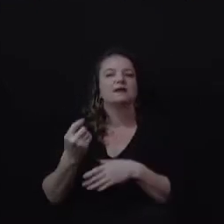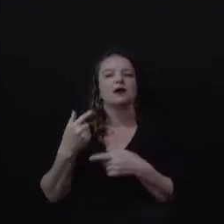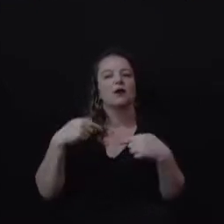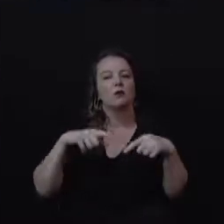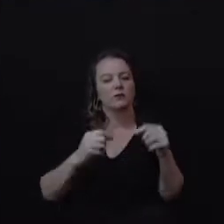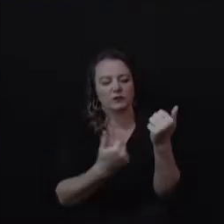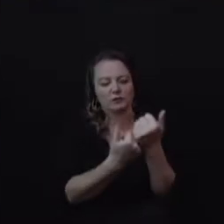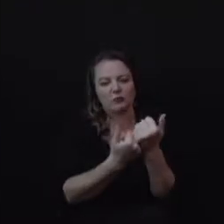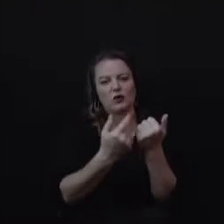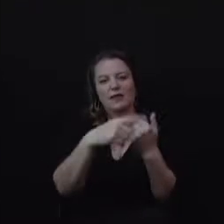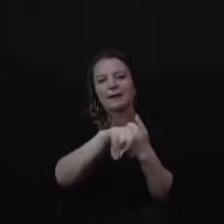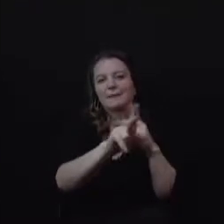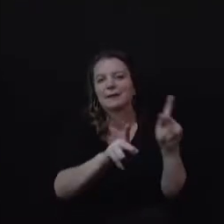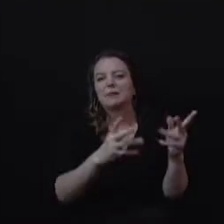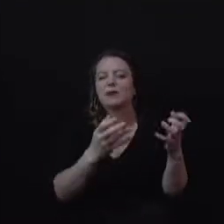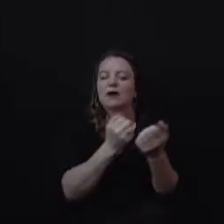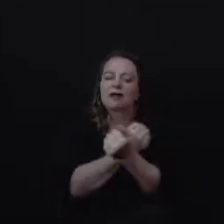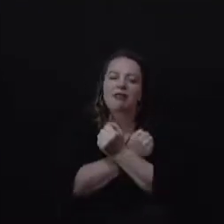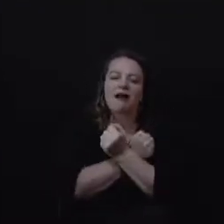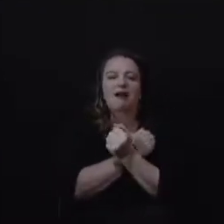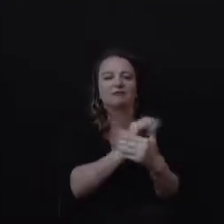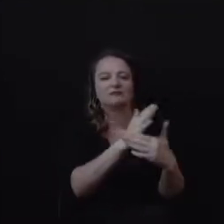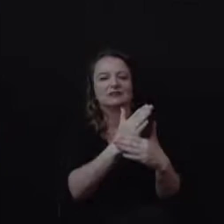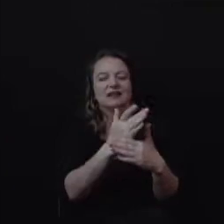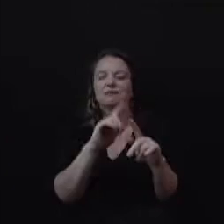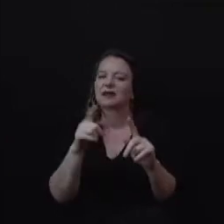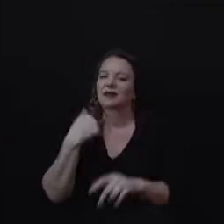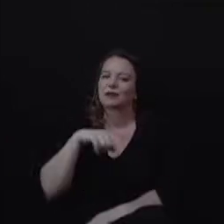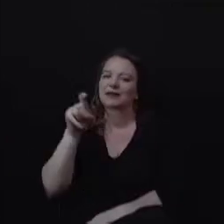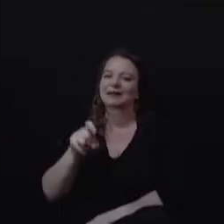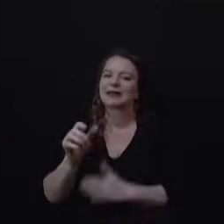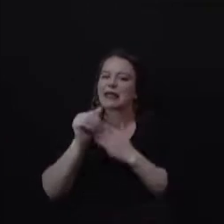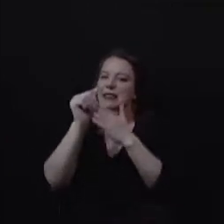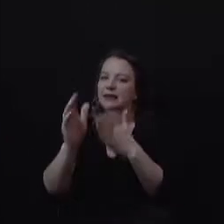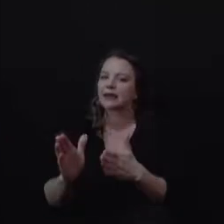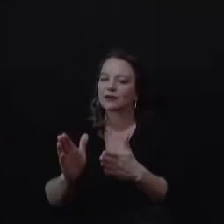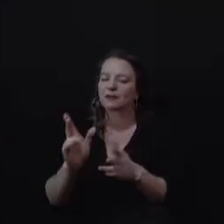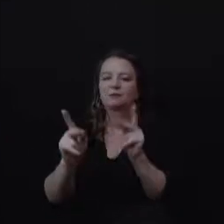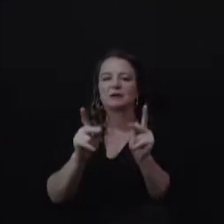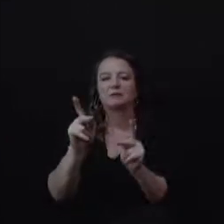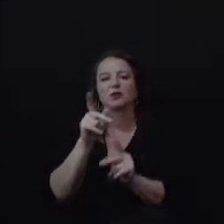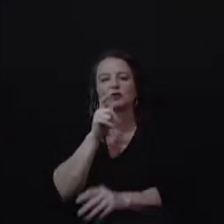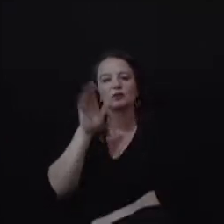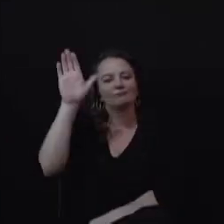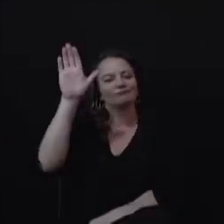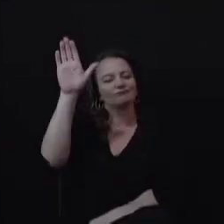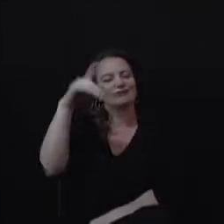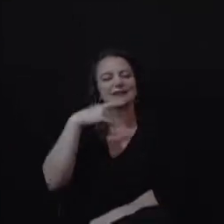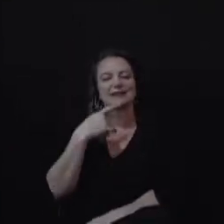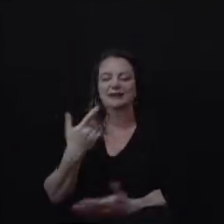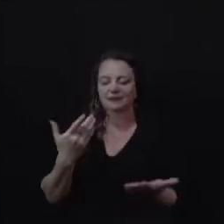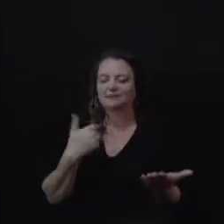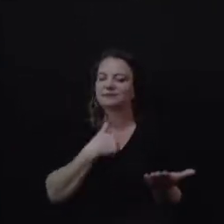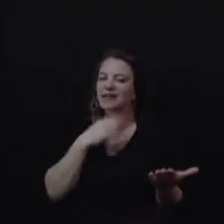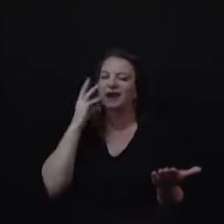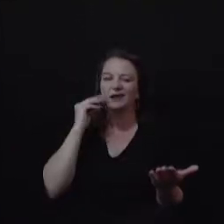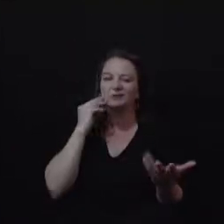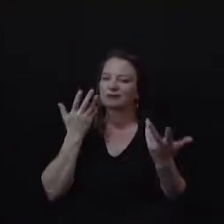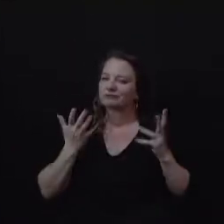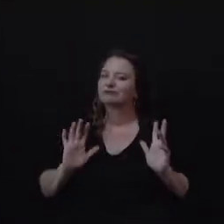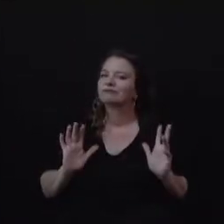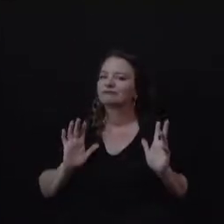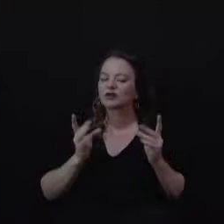these people, as we want to love them well, we need leaders. We need people that will raise their hand and that will say, you know what? I've been through that. I've been